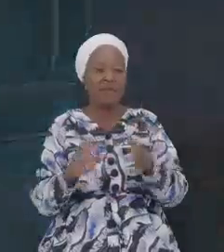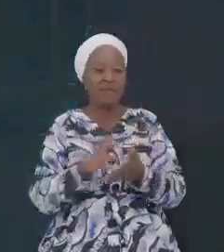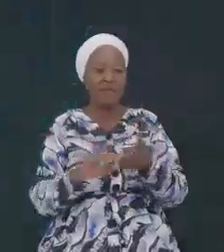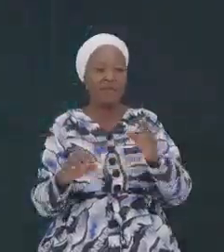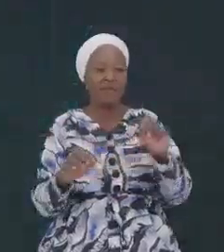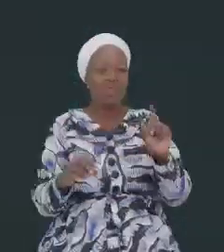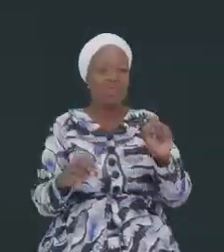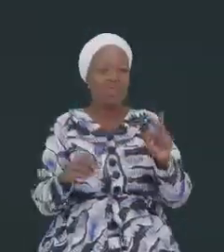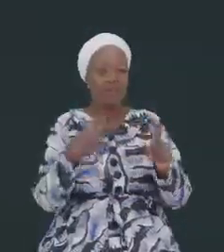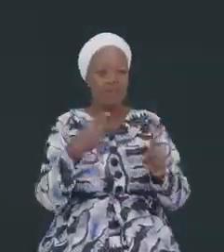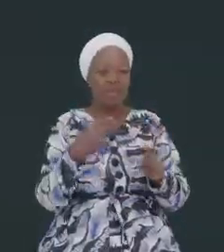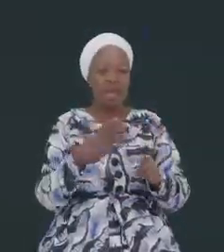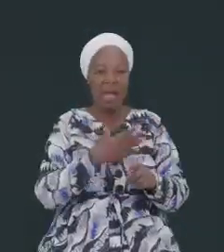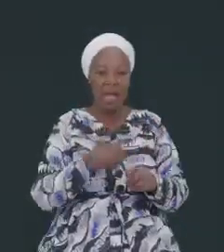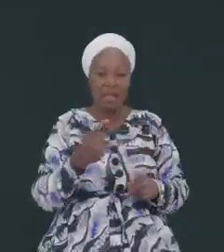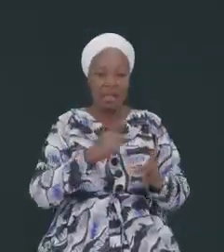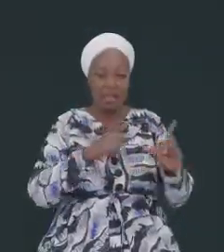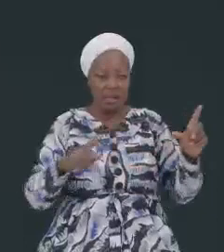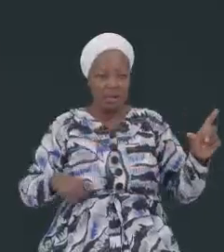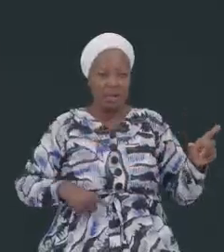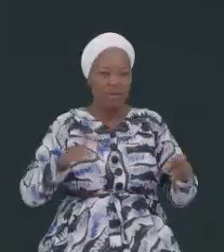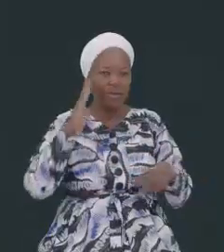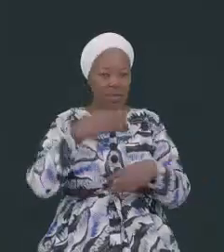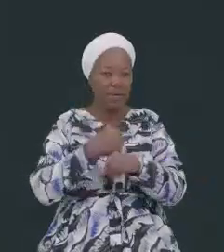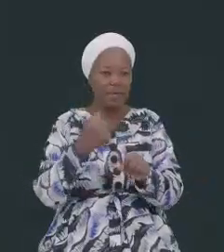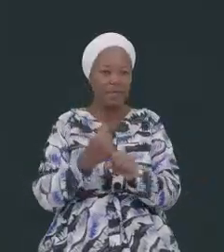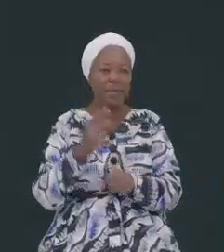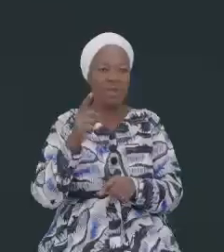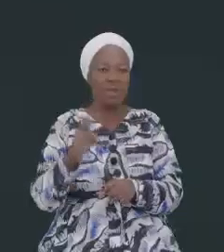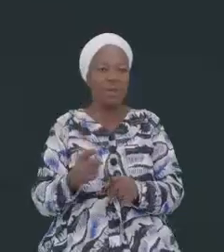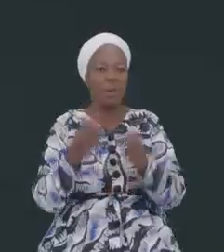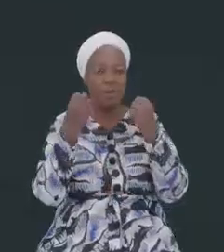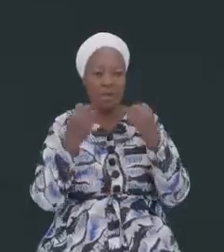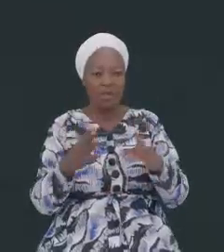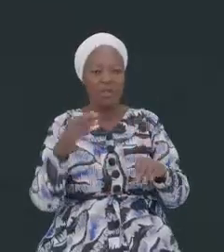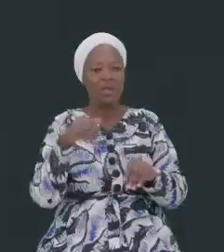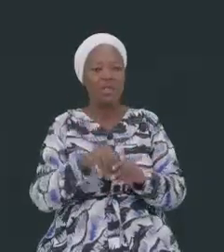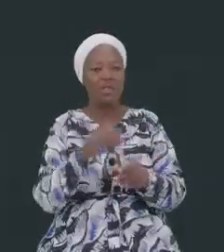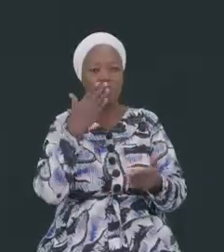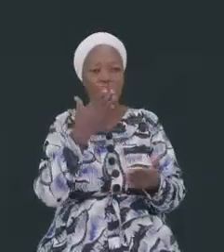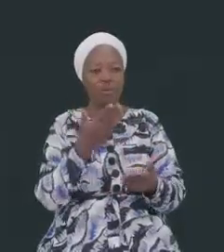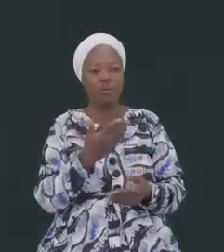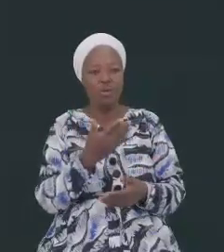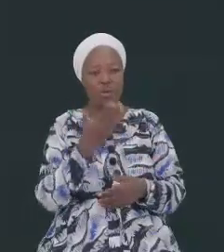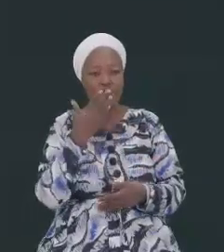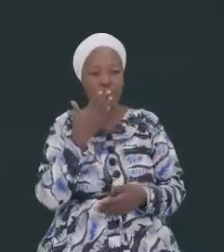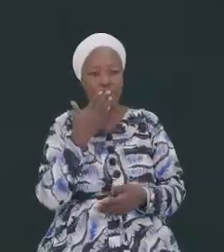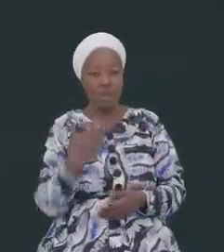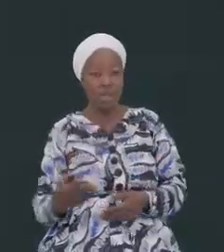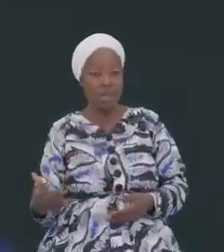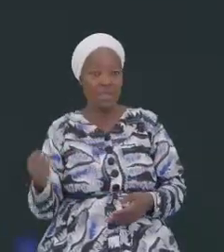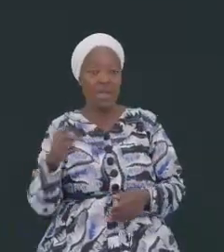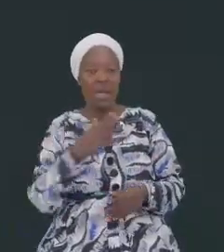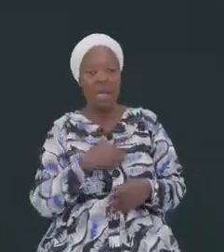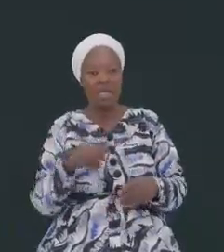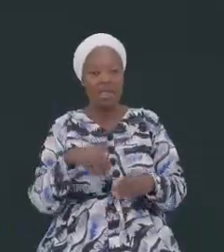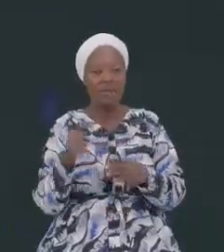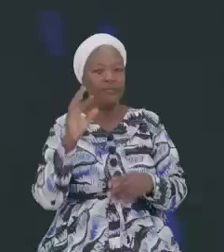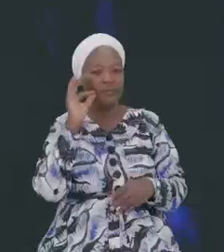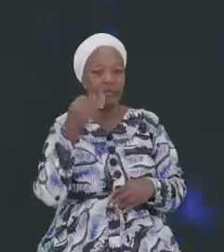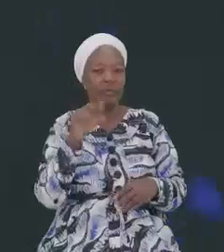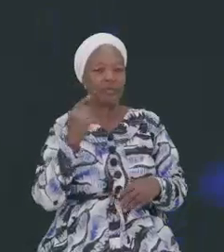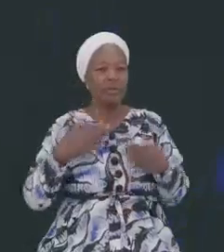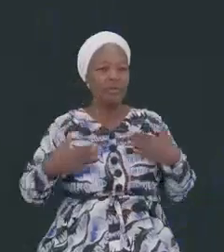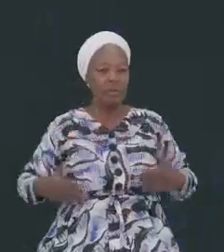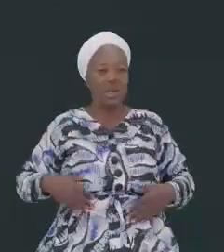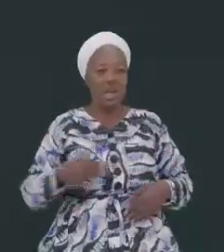verse 11 says, and the Lord shall make thee plenteous in goods, in the fruit of thy body,